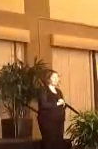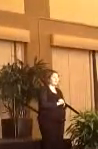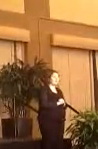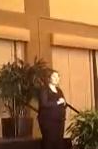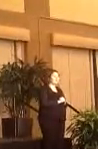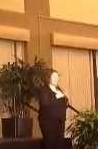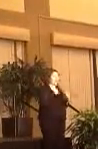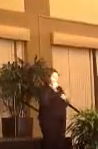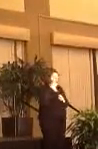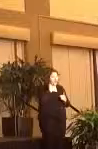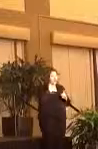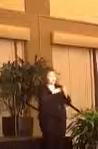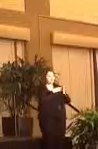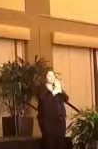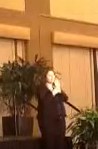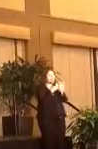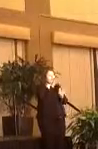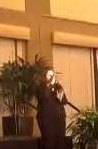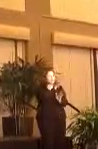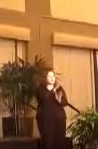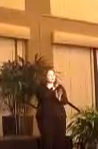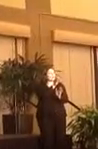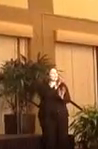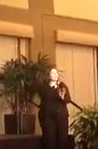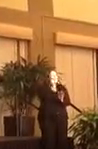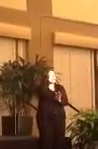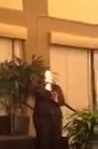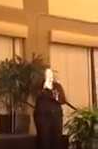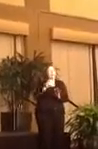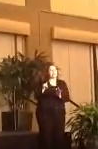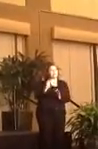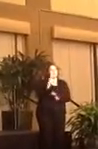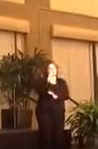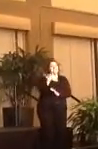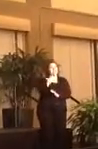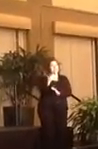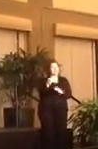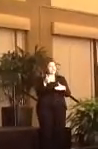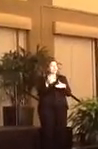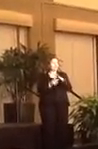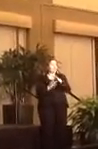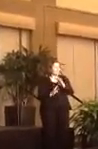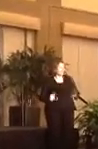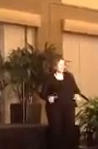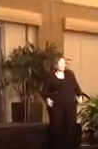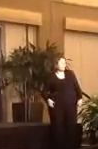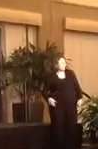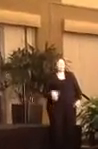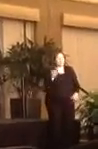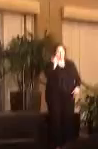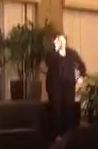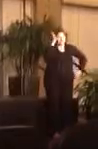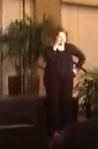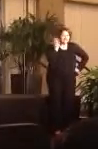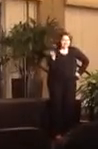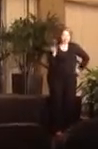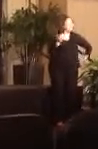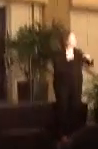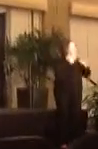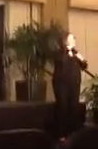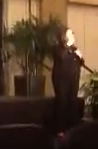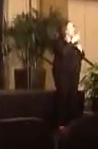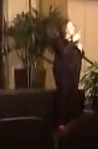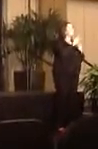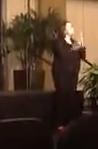the straight boy sexy underwear crisis. However, upon further review, I was thinking that it might be better to